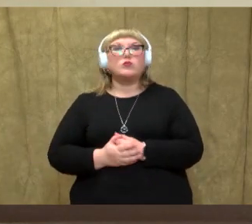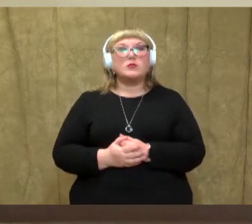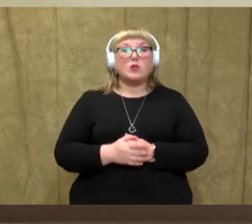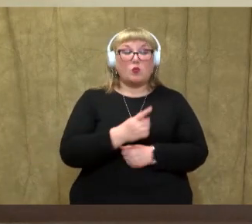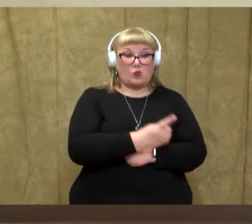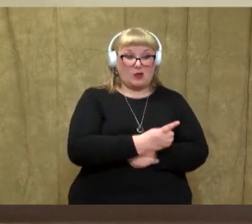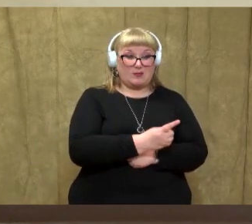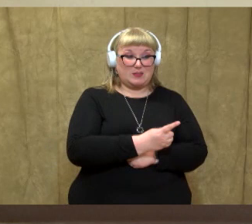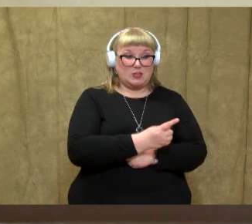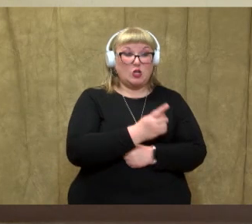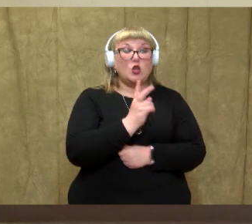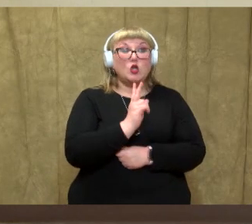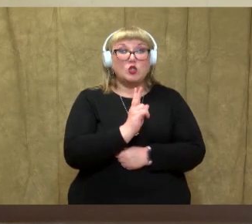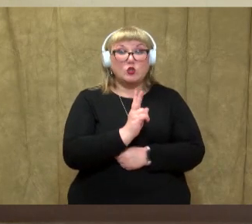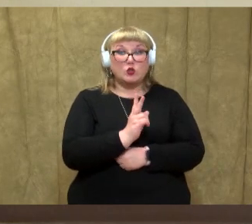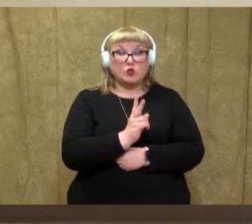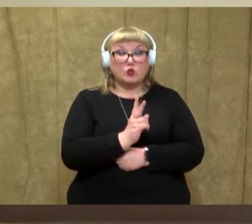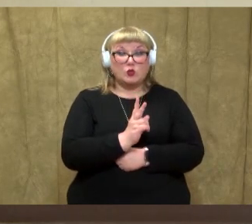1,